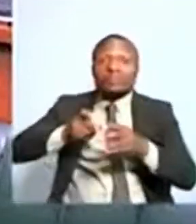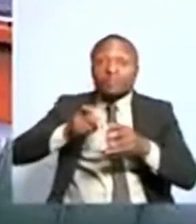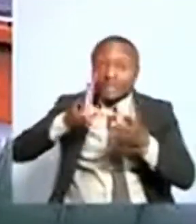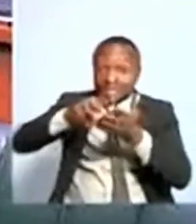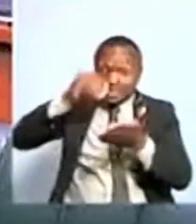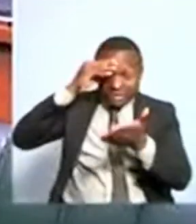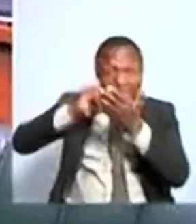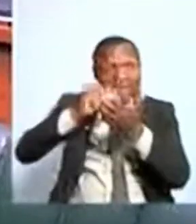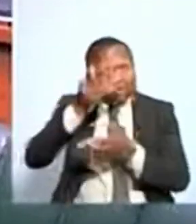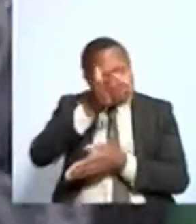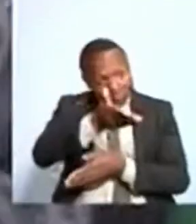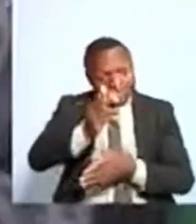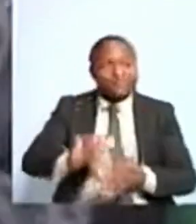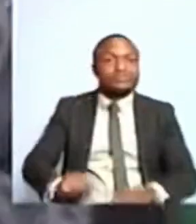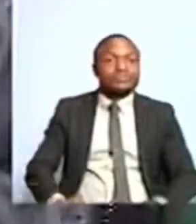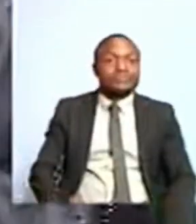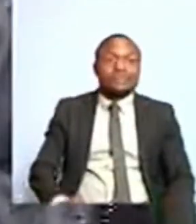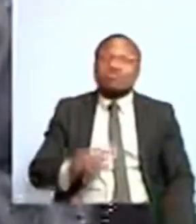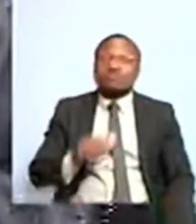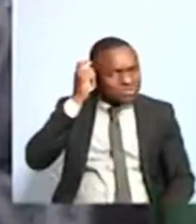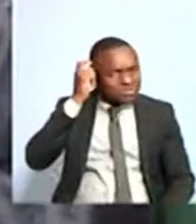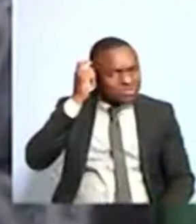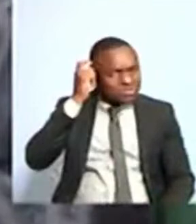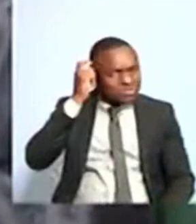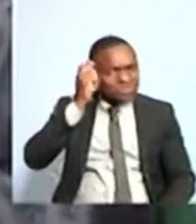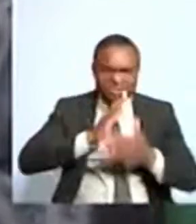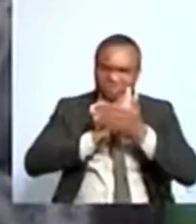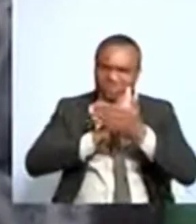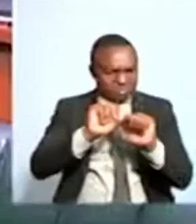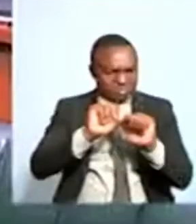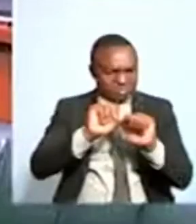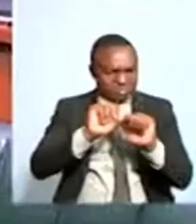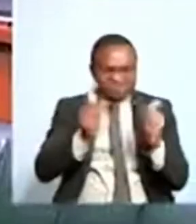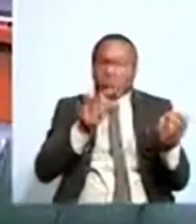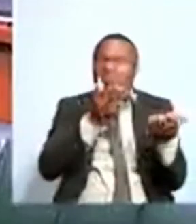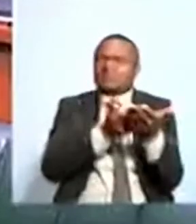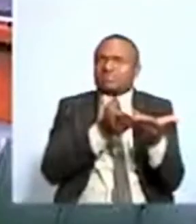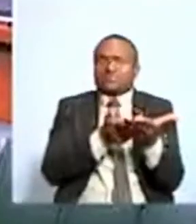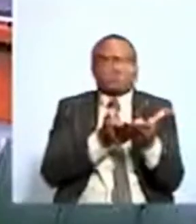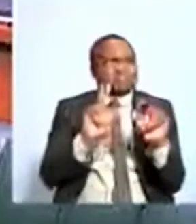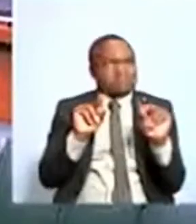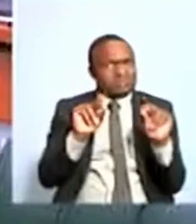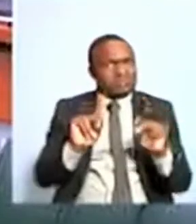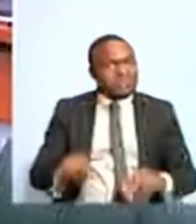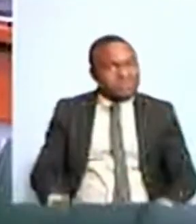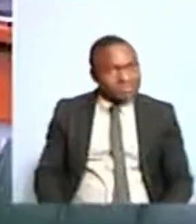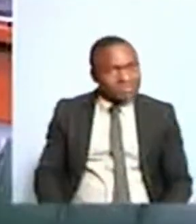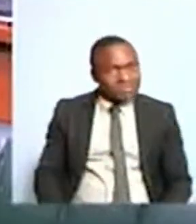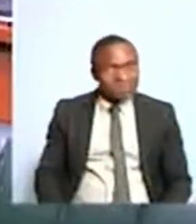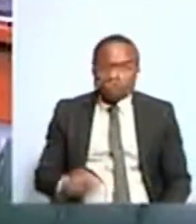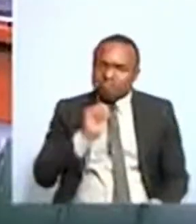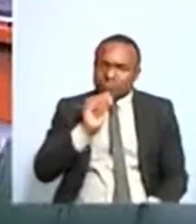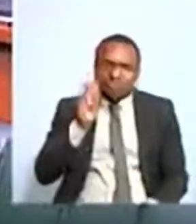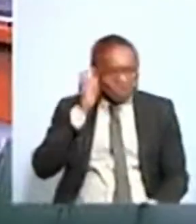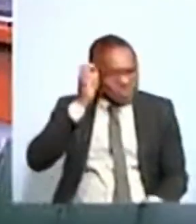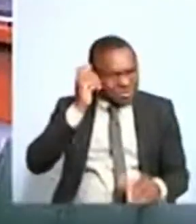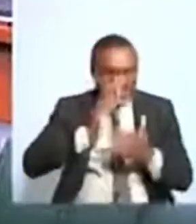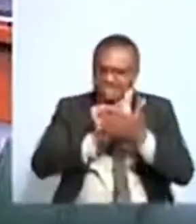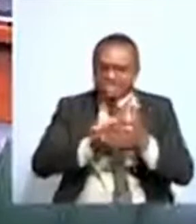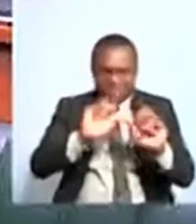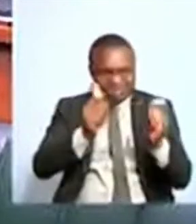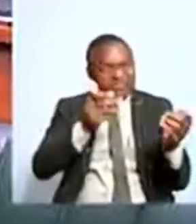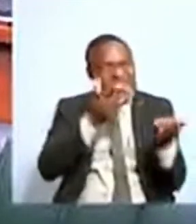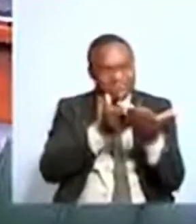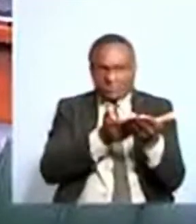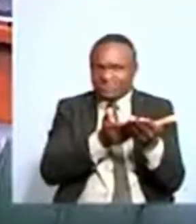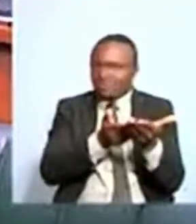you. And I don't think that you are guiding me well on this one, Mr. Chair. Yes, I don't think that you are guiding me well on this one,